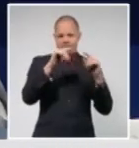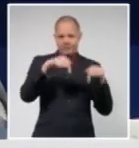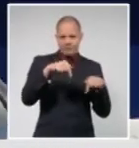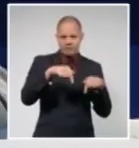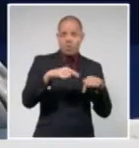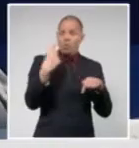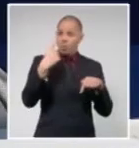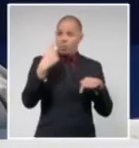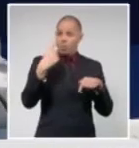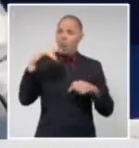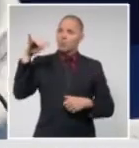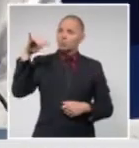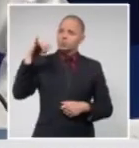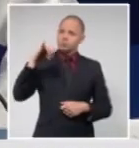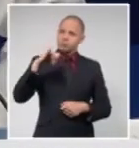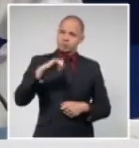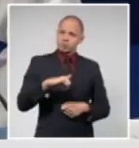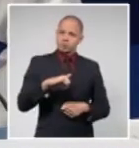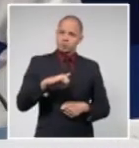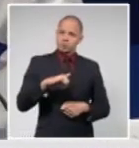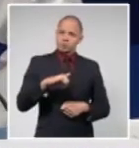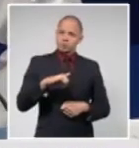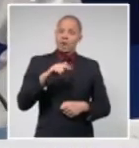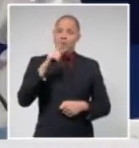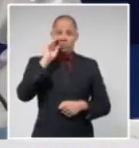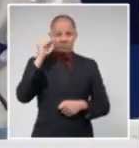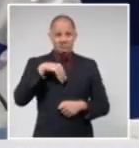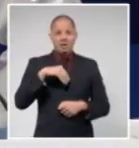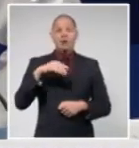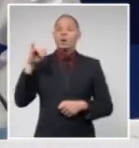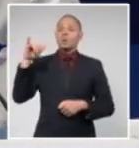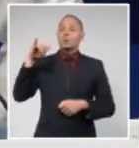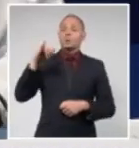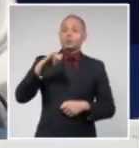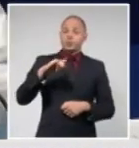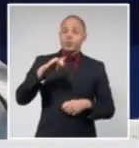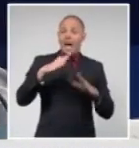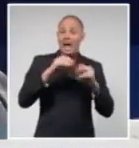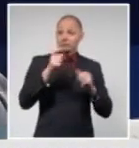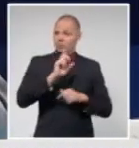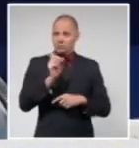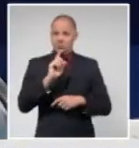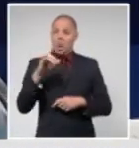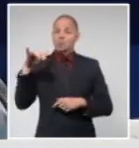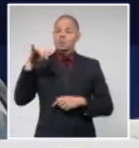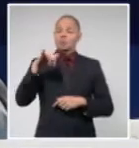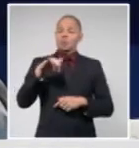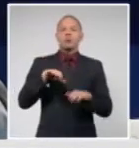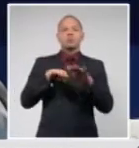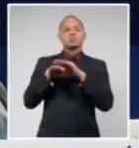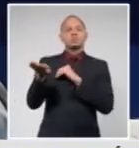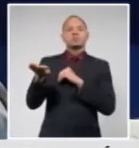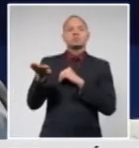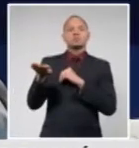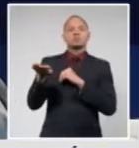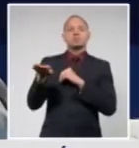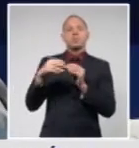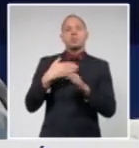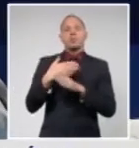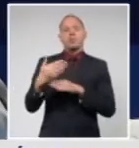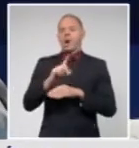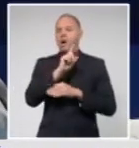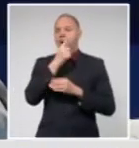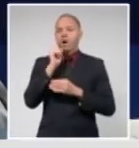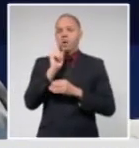All of the 42 positive cases diagnosed yesterday are Cubans. There are 41